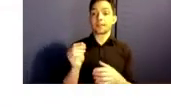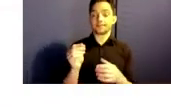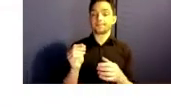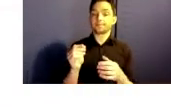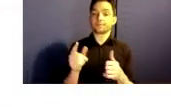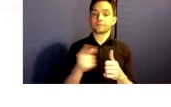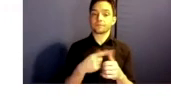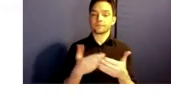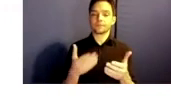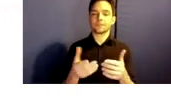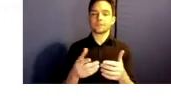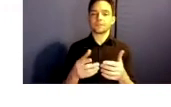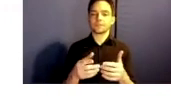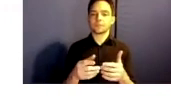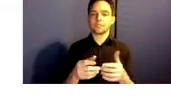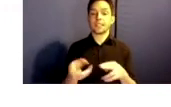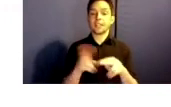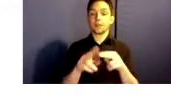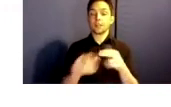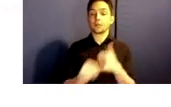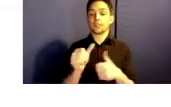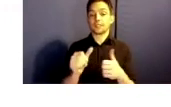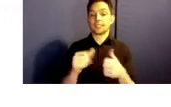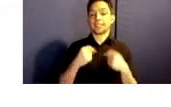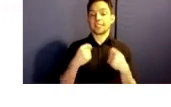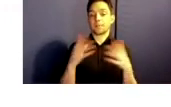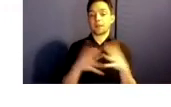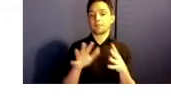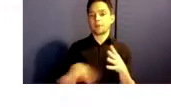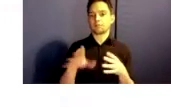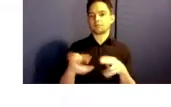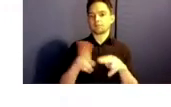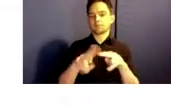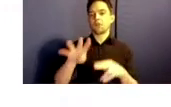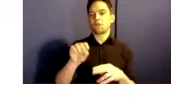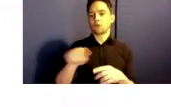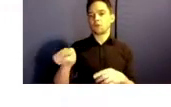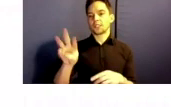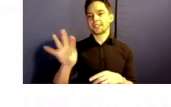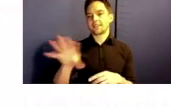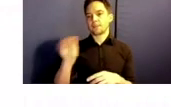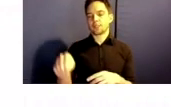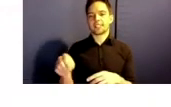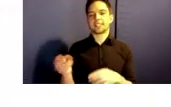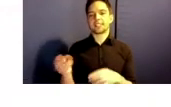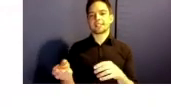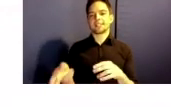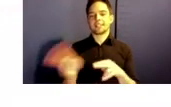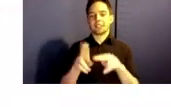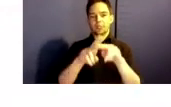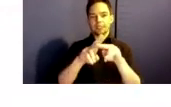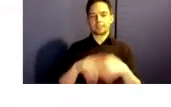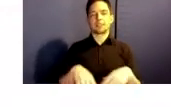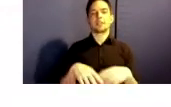that the increase in teenage pregnancy as a result was somewhere between 40 to 65%. So towards the